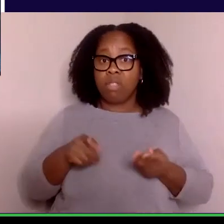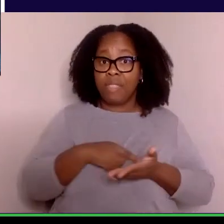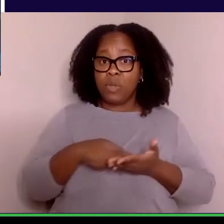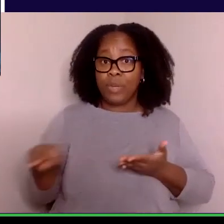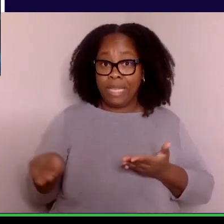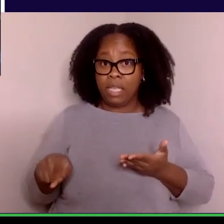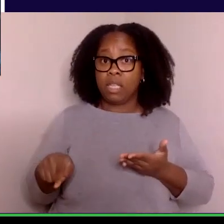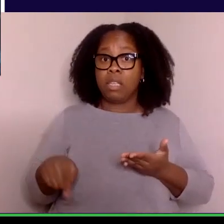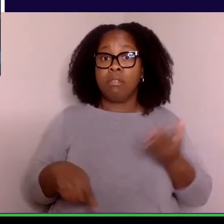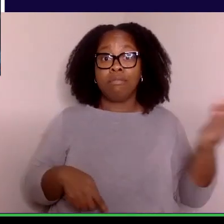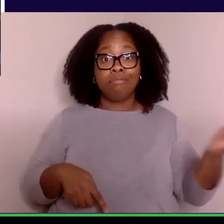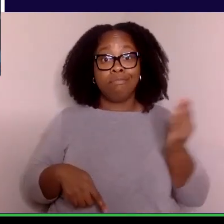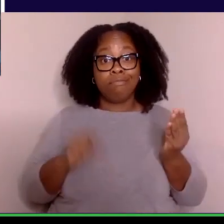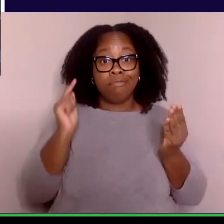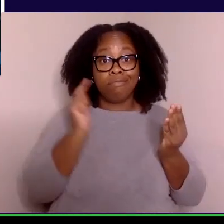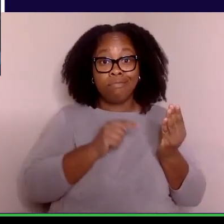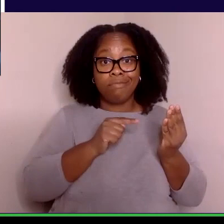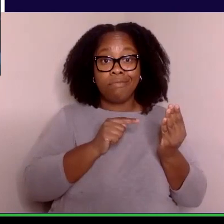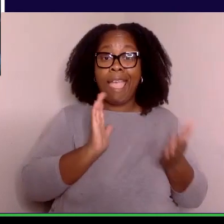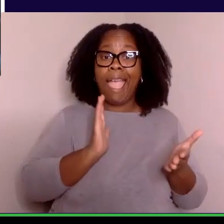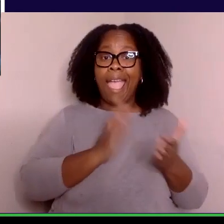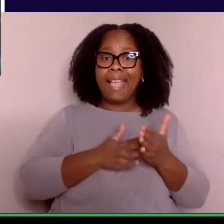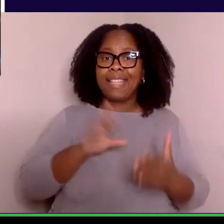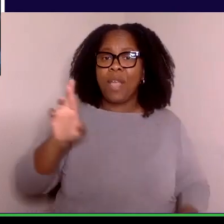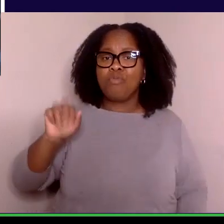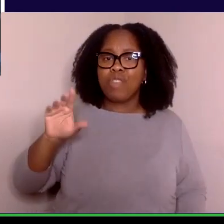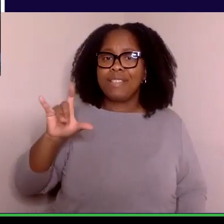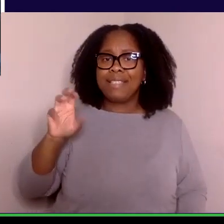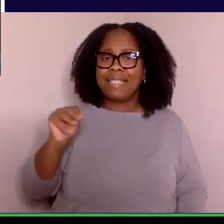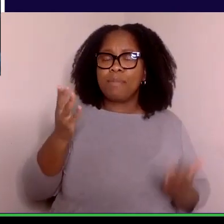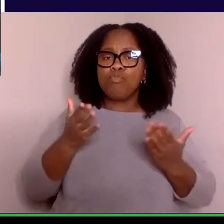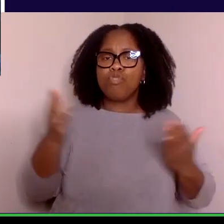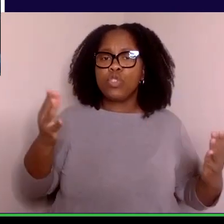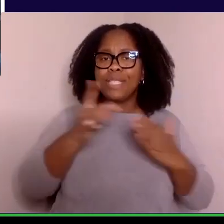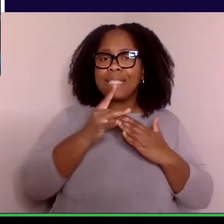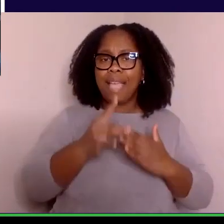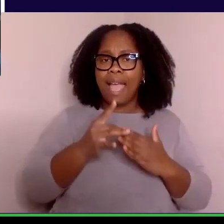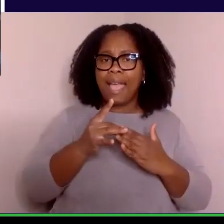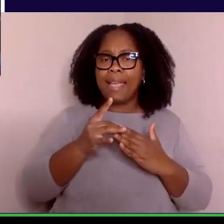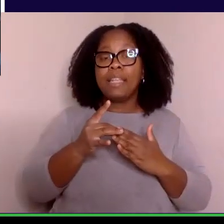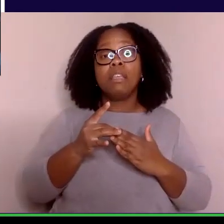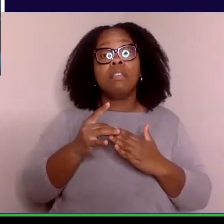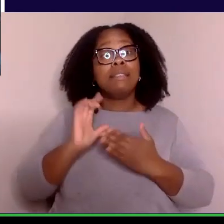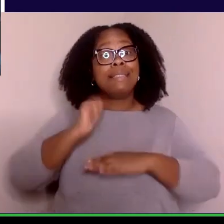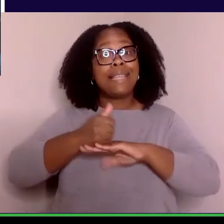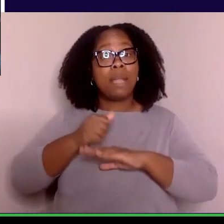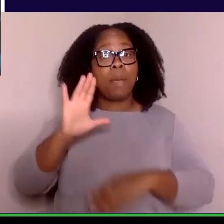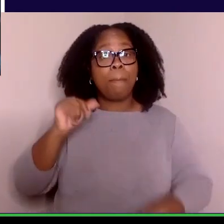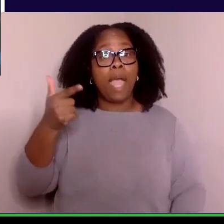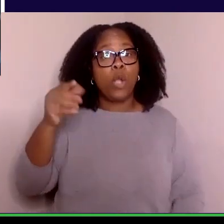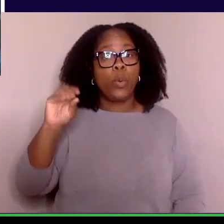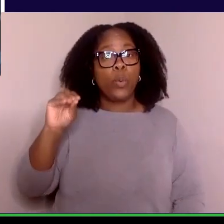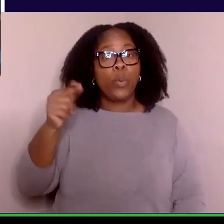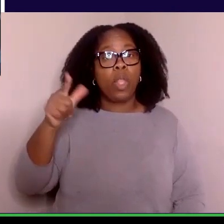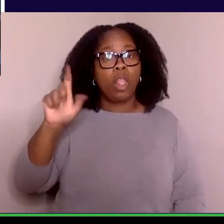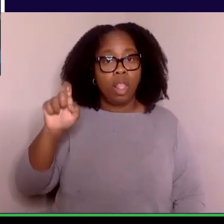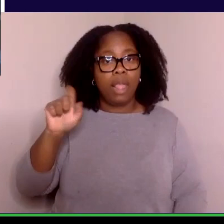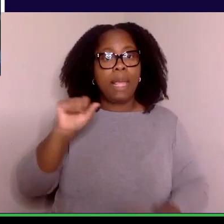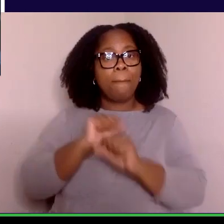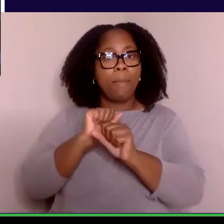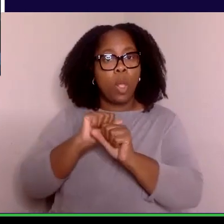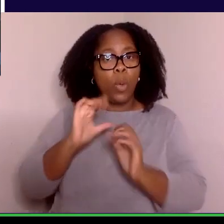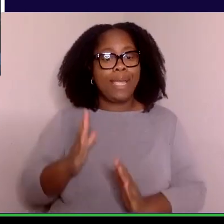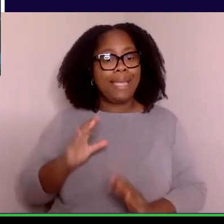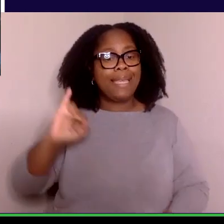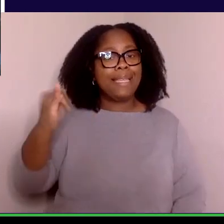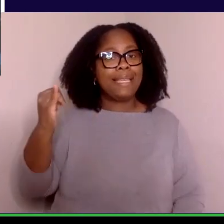is an anti-racism resource guide that Google employee Janae Butler created in